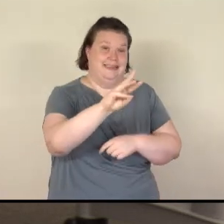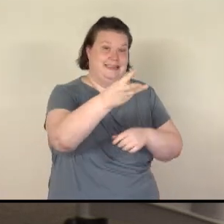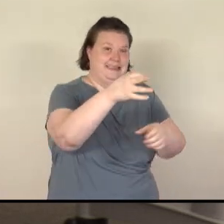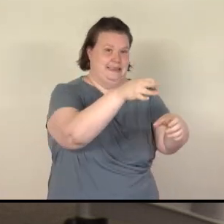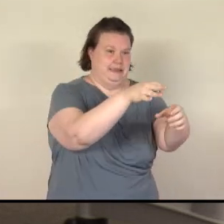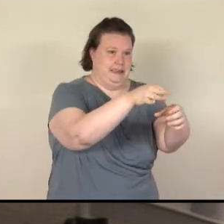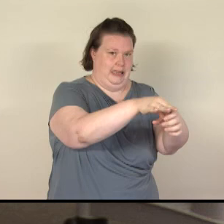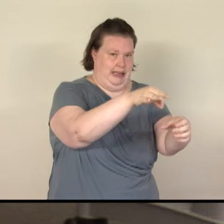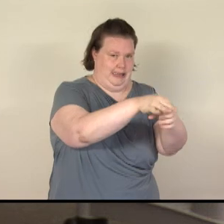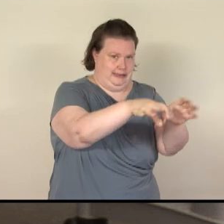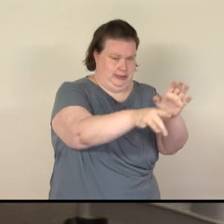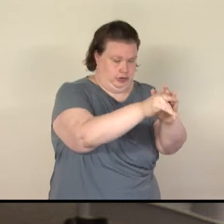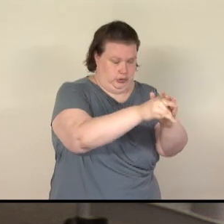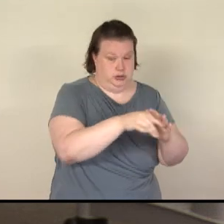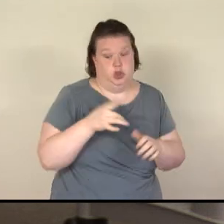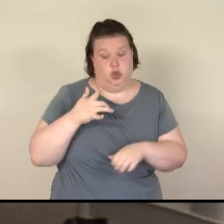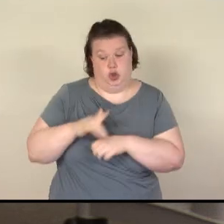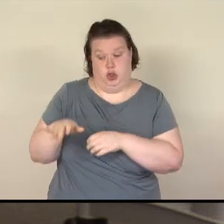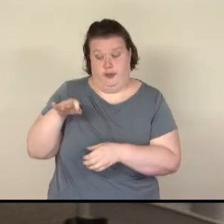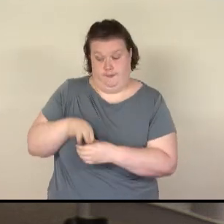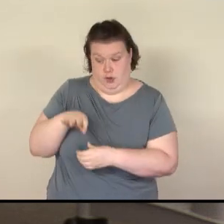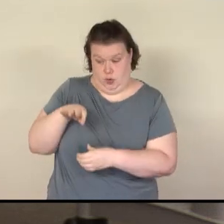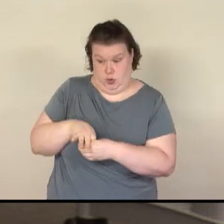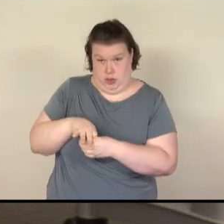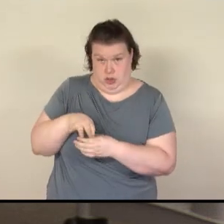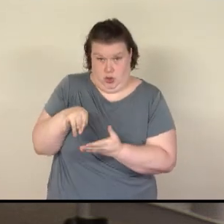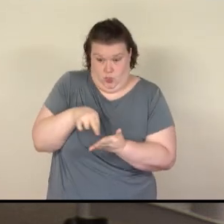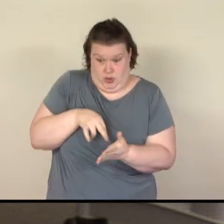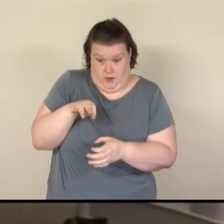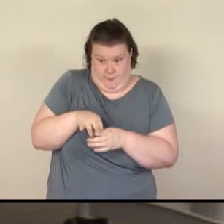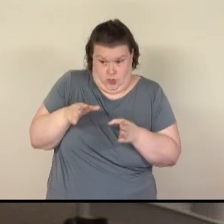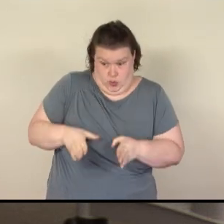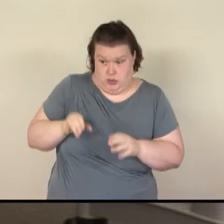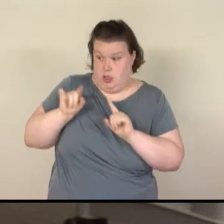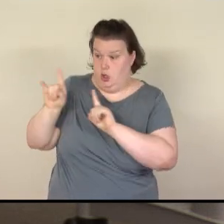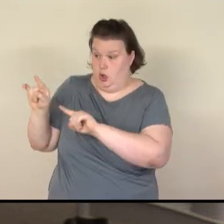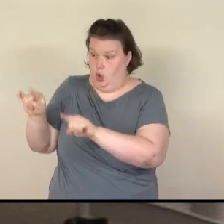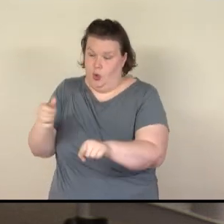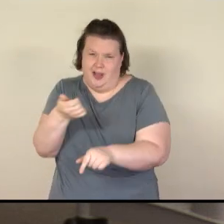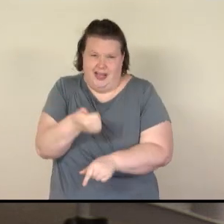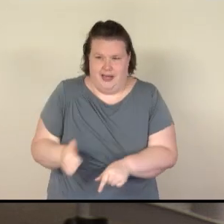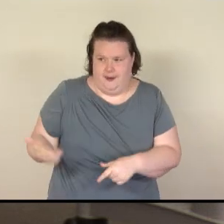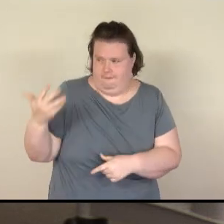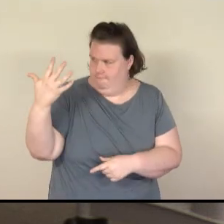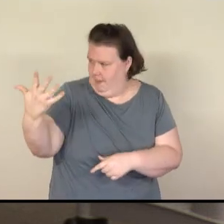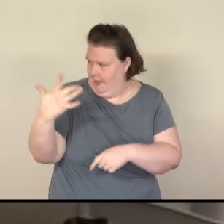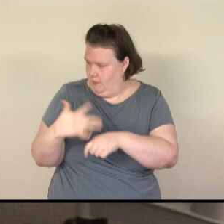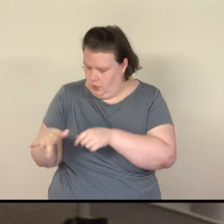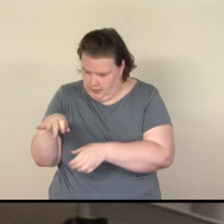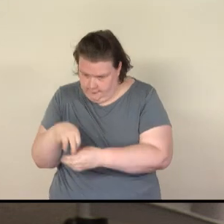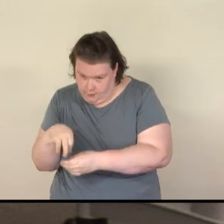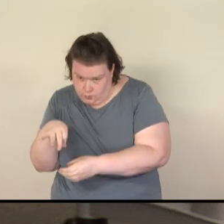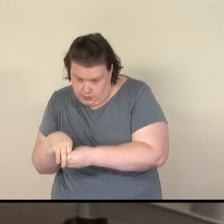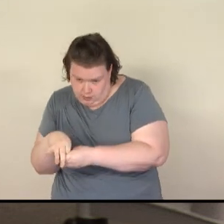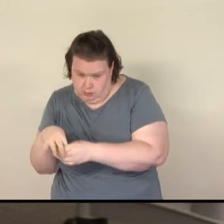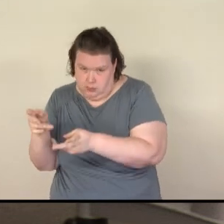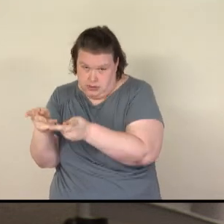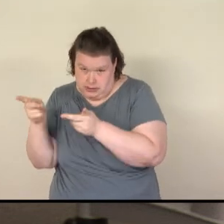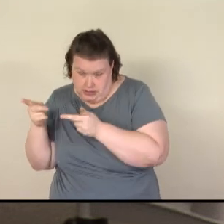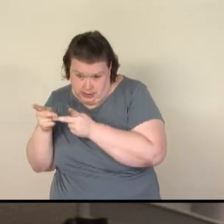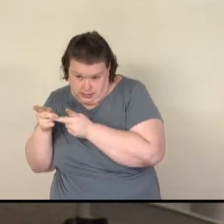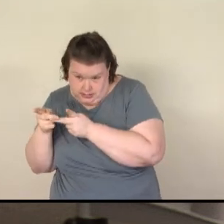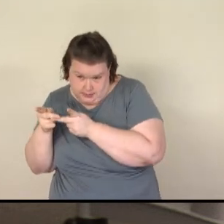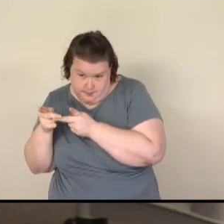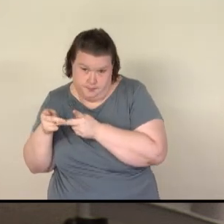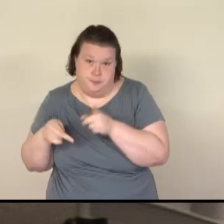During early voting, registered voters may vote at any of the 5 early voting sites. And on Election Day, May 6th, registered voters